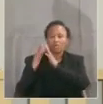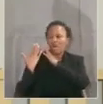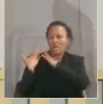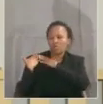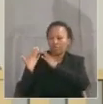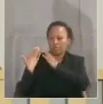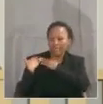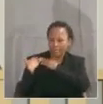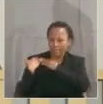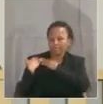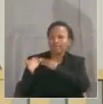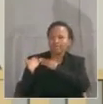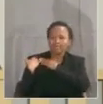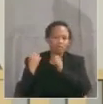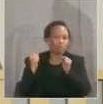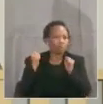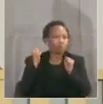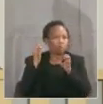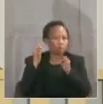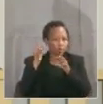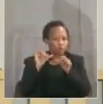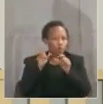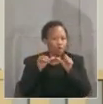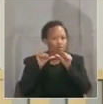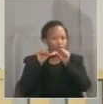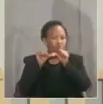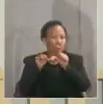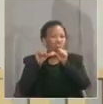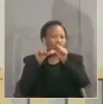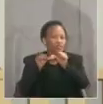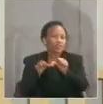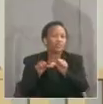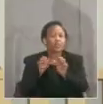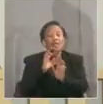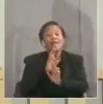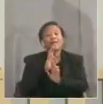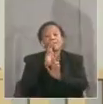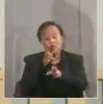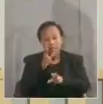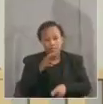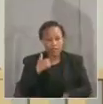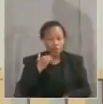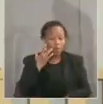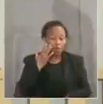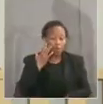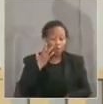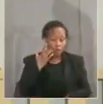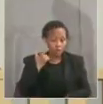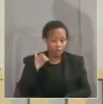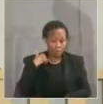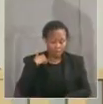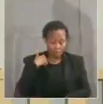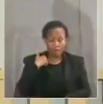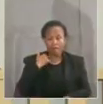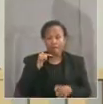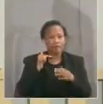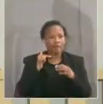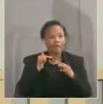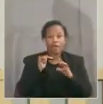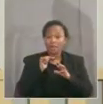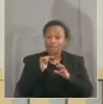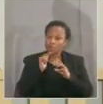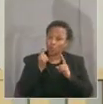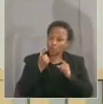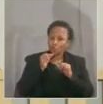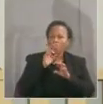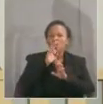to continuous reporting. I will explain that when I get to the